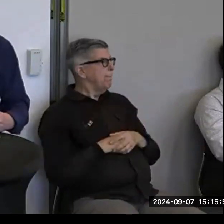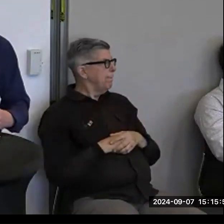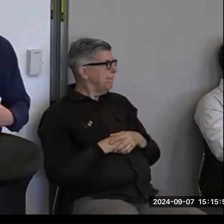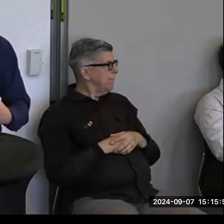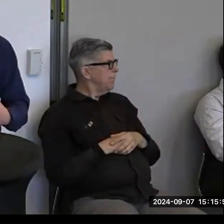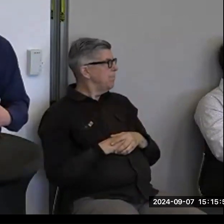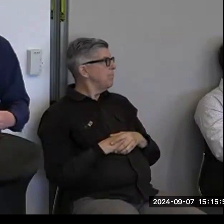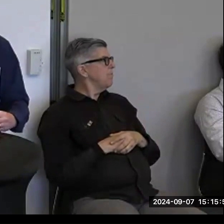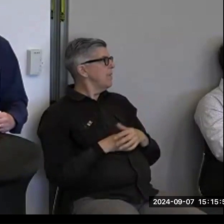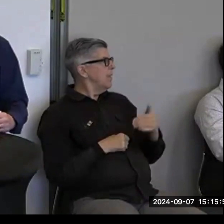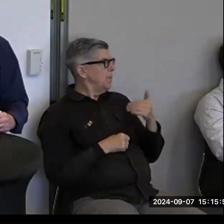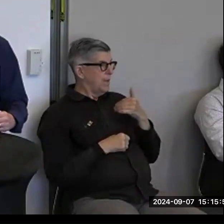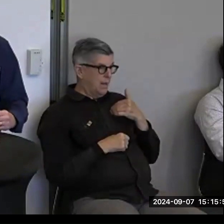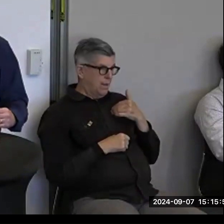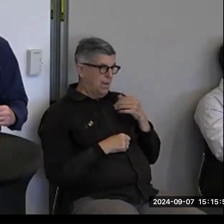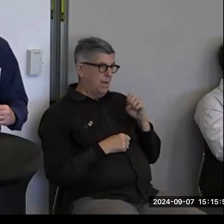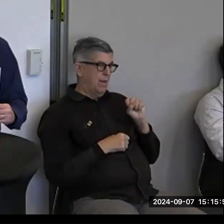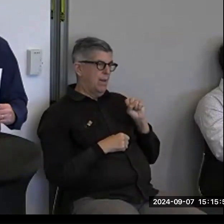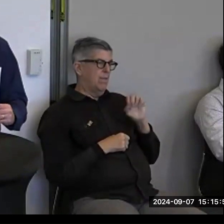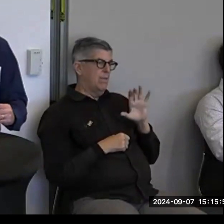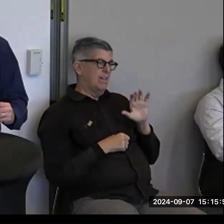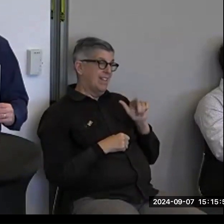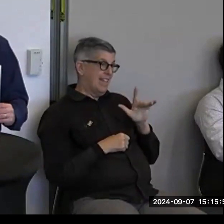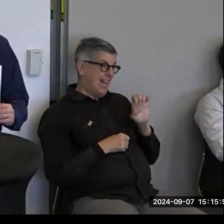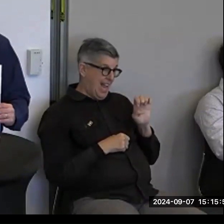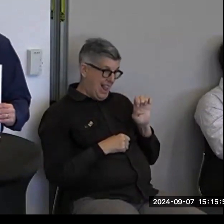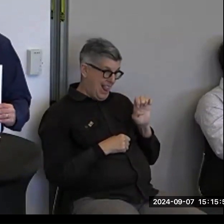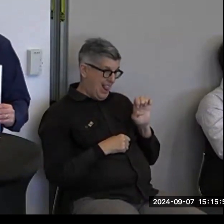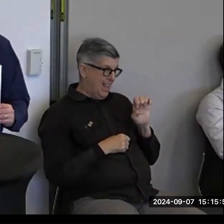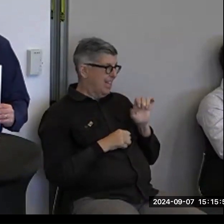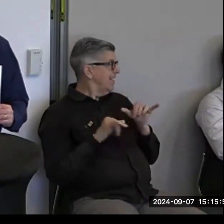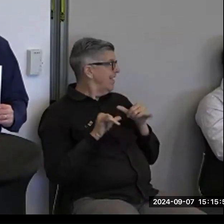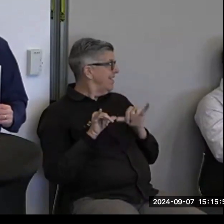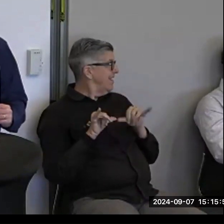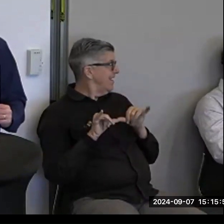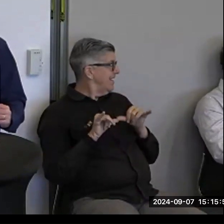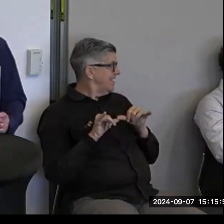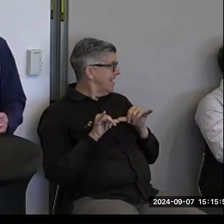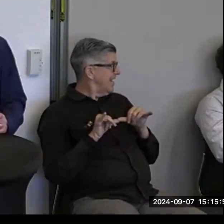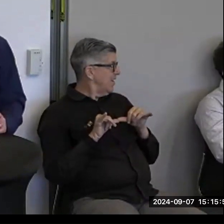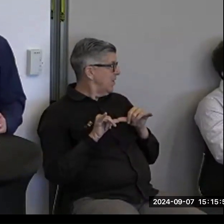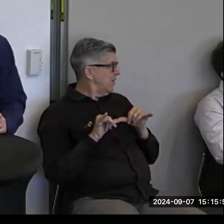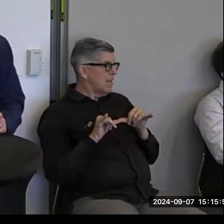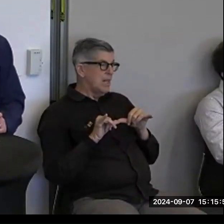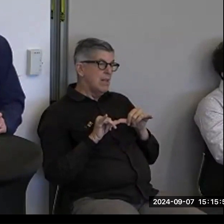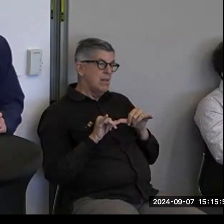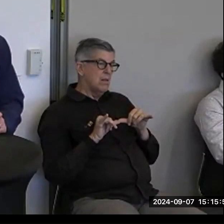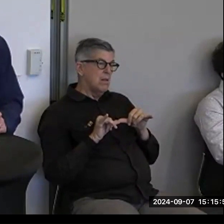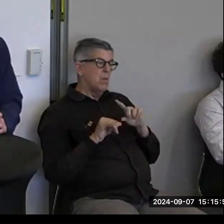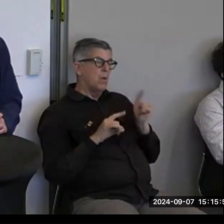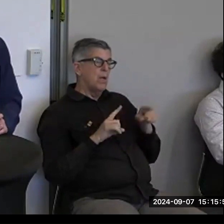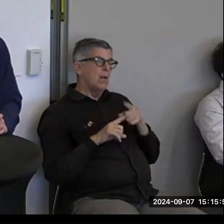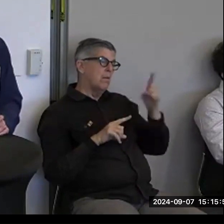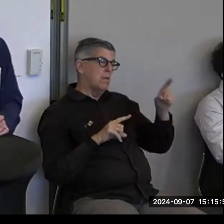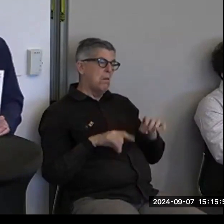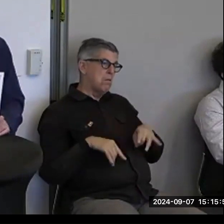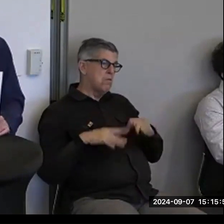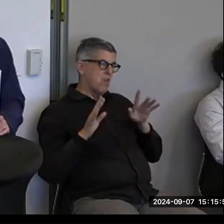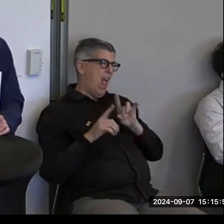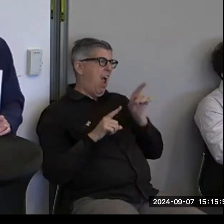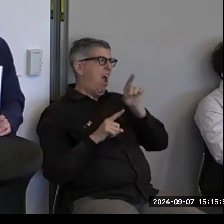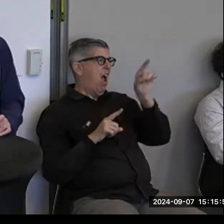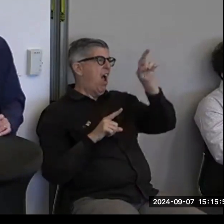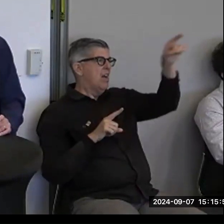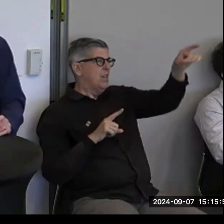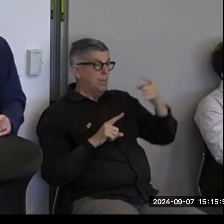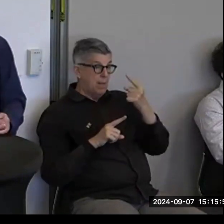We have a scale. I love scale. As I said, in the outback, I might have had, half mile to the inch